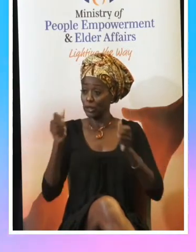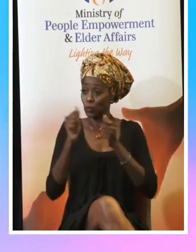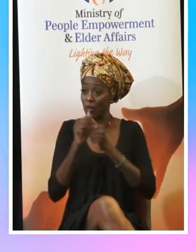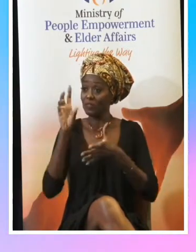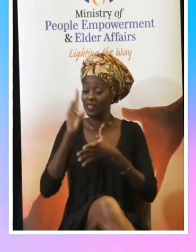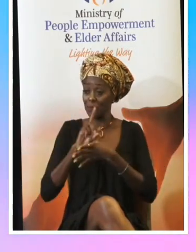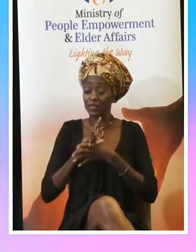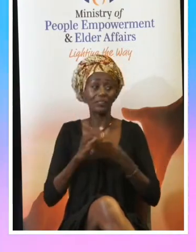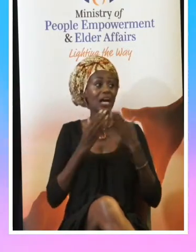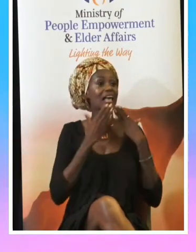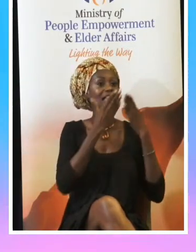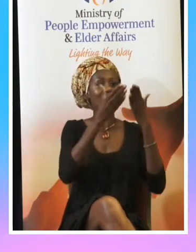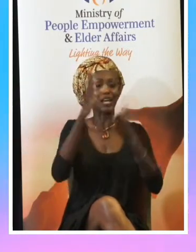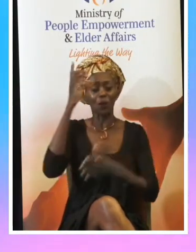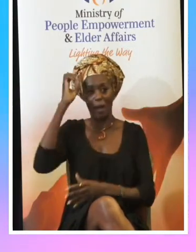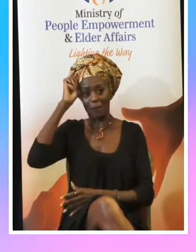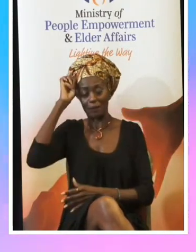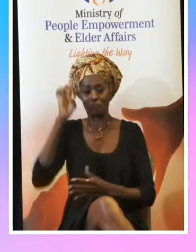Eddie.